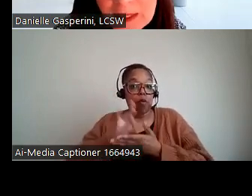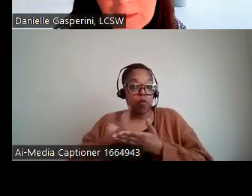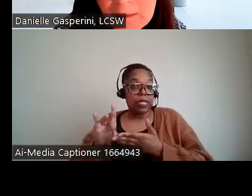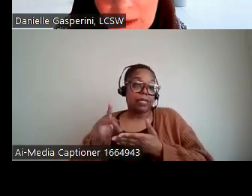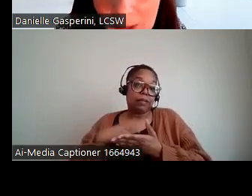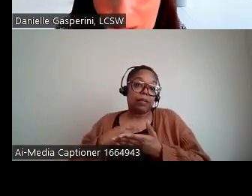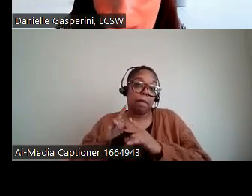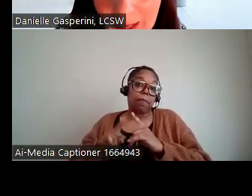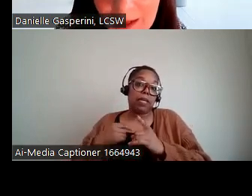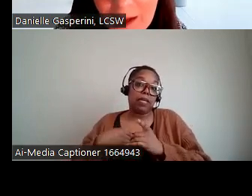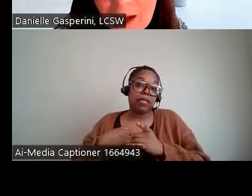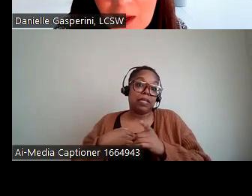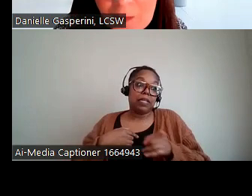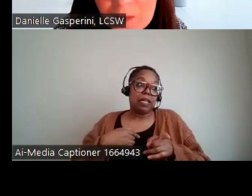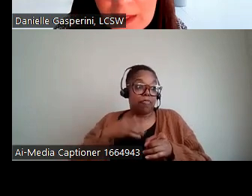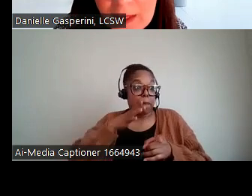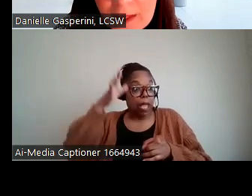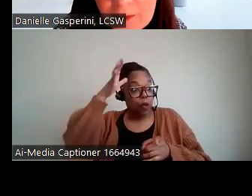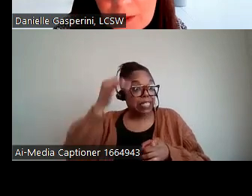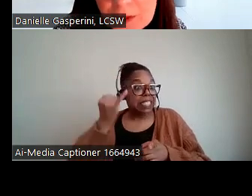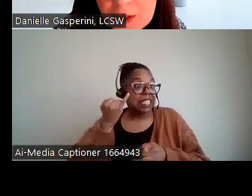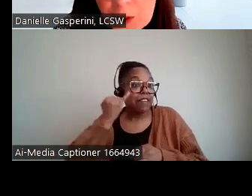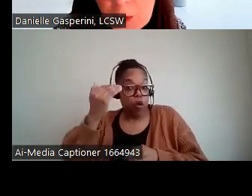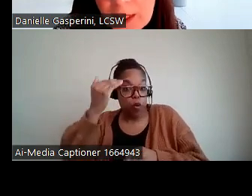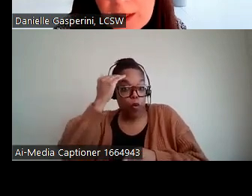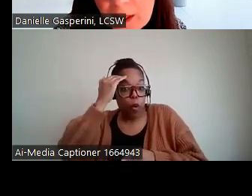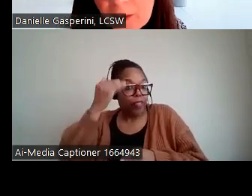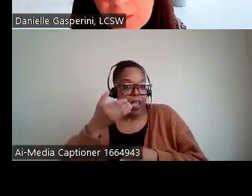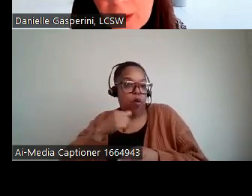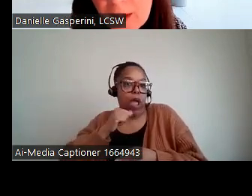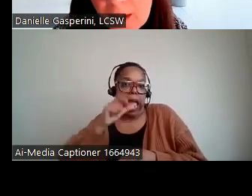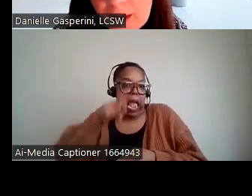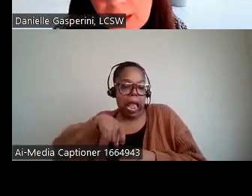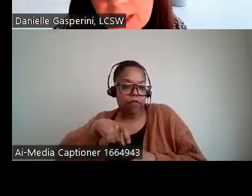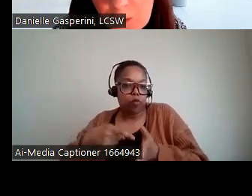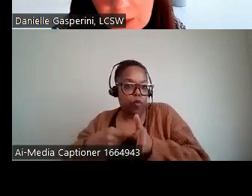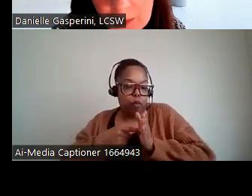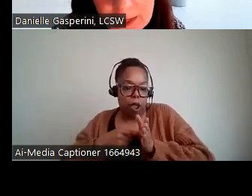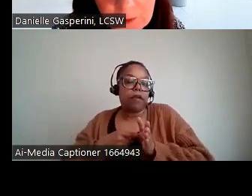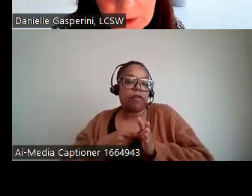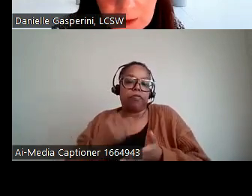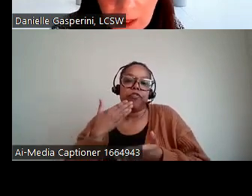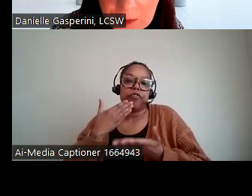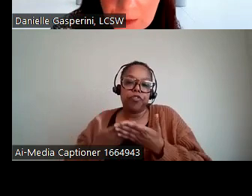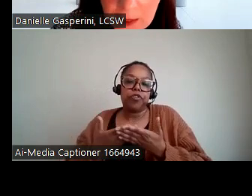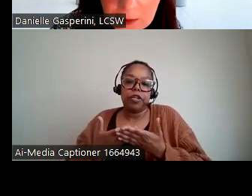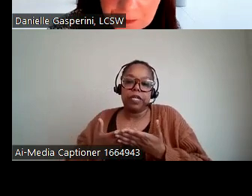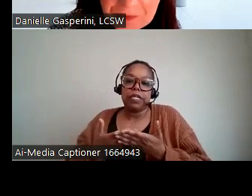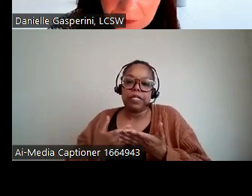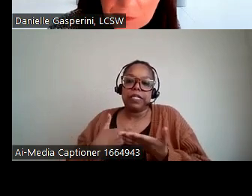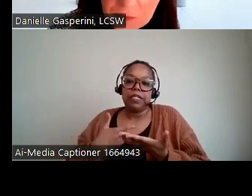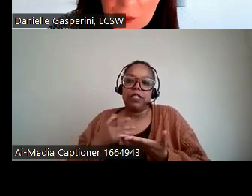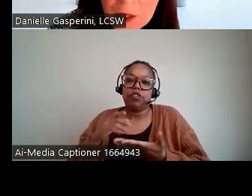make this commitment right away, it feels good too. And I think that's helpful for them, because they feel like they have some